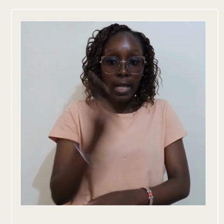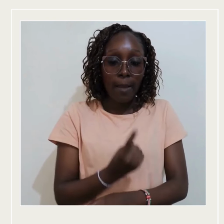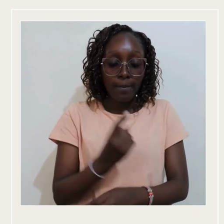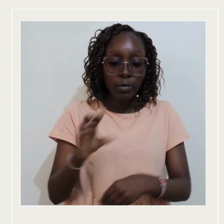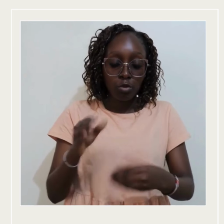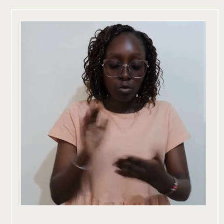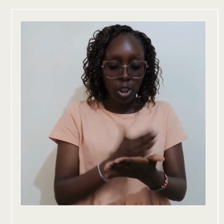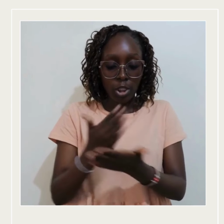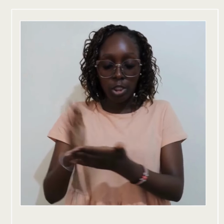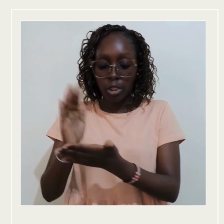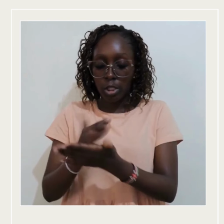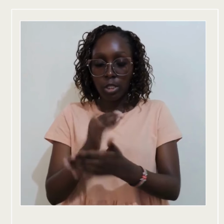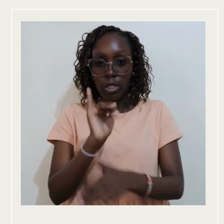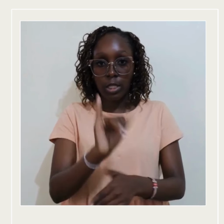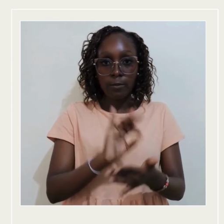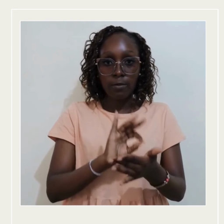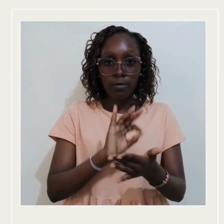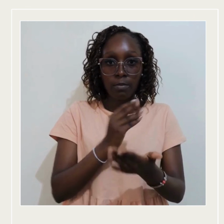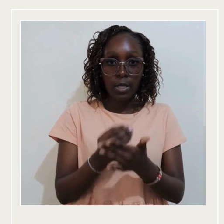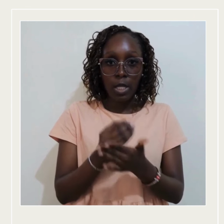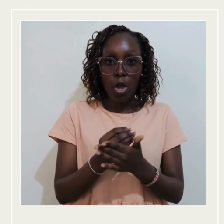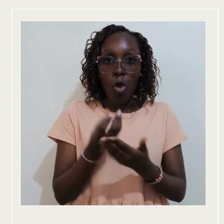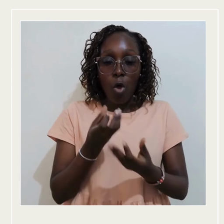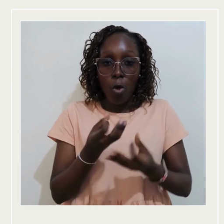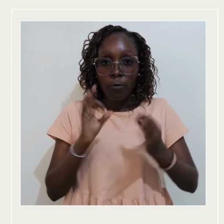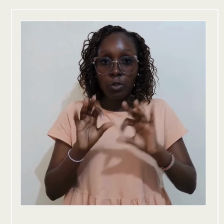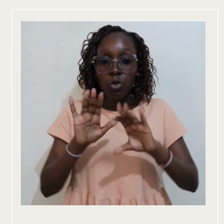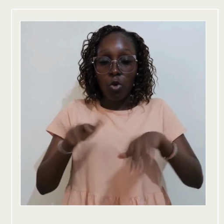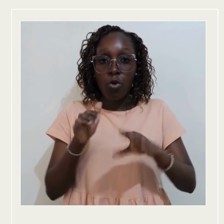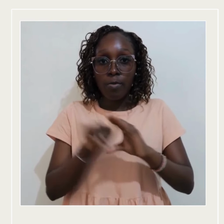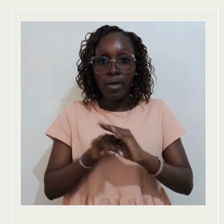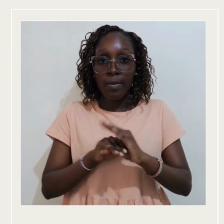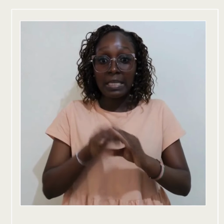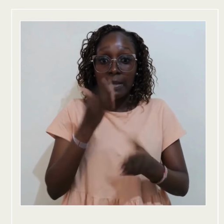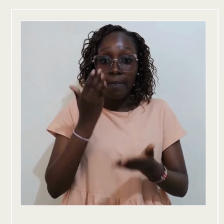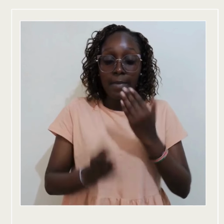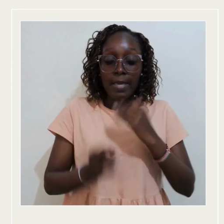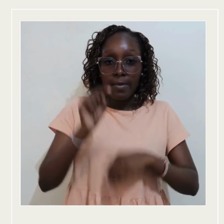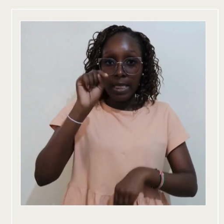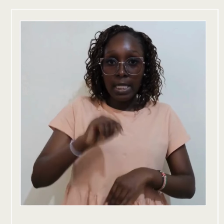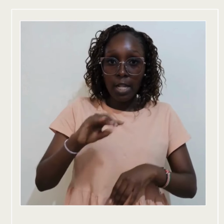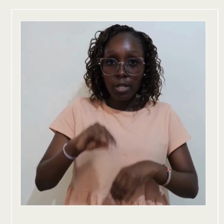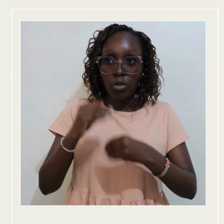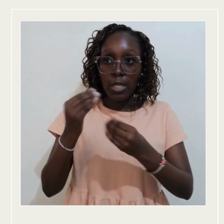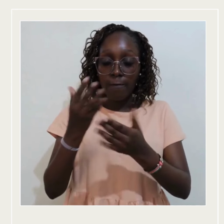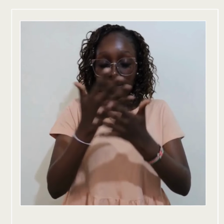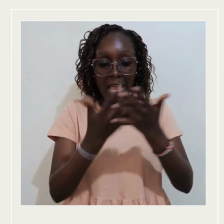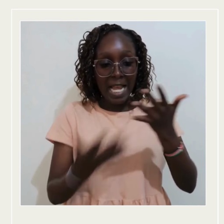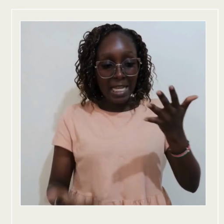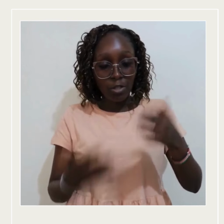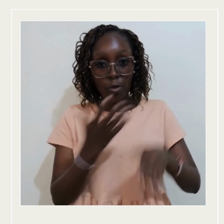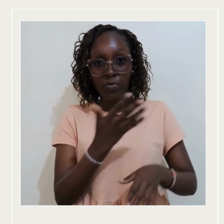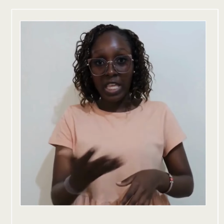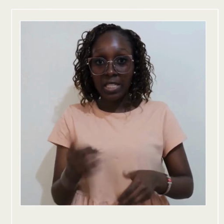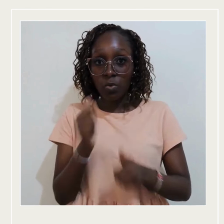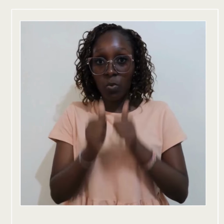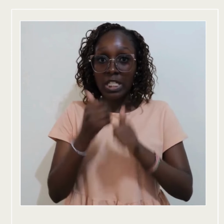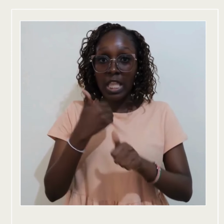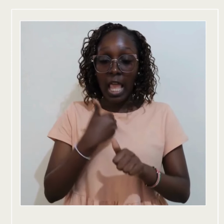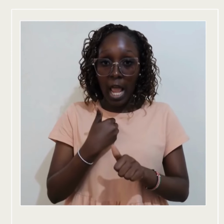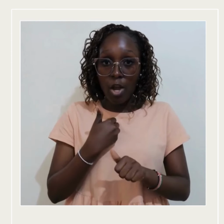assets. Officials or members may be required to provide a list of assets and their locations